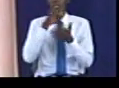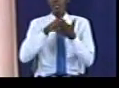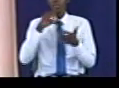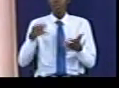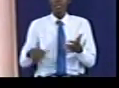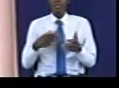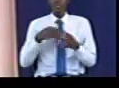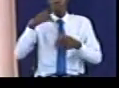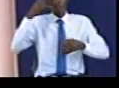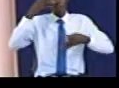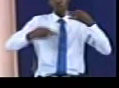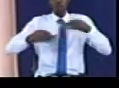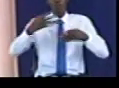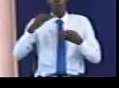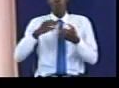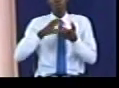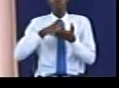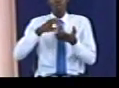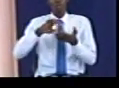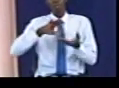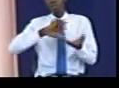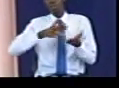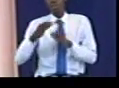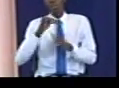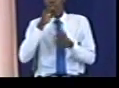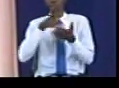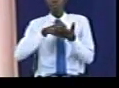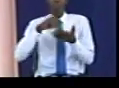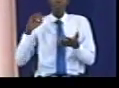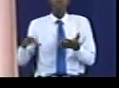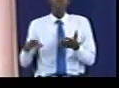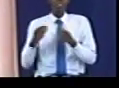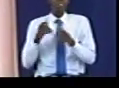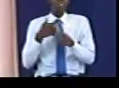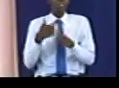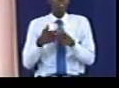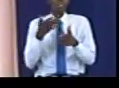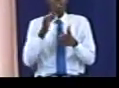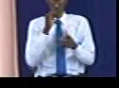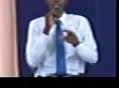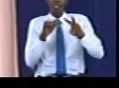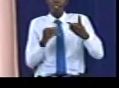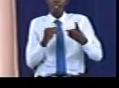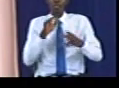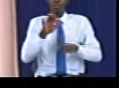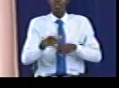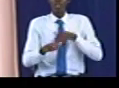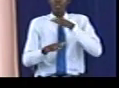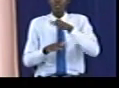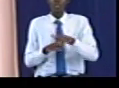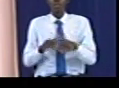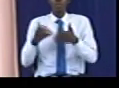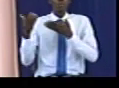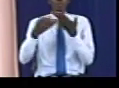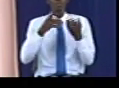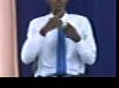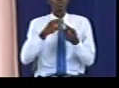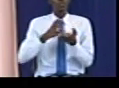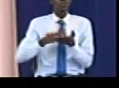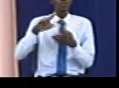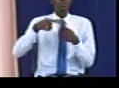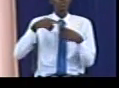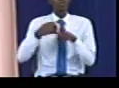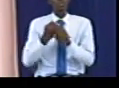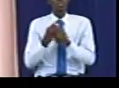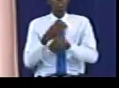is taken away from you. But now there's a second step. It brings you to glory to make the captain of their salvation perfect through